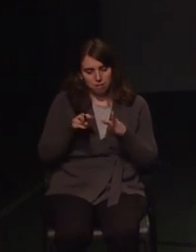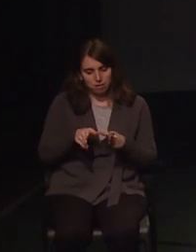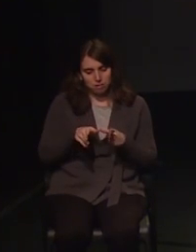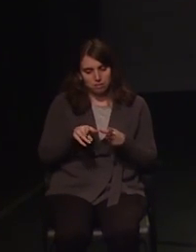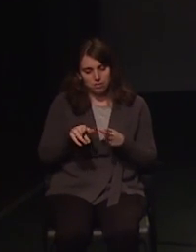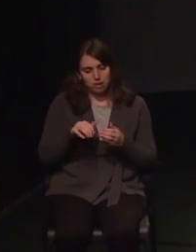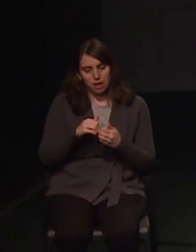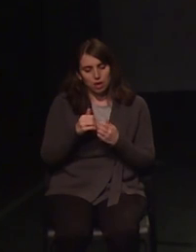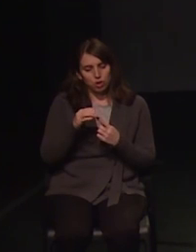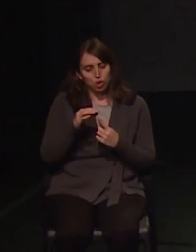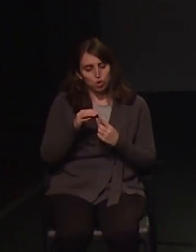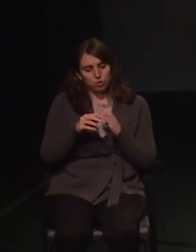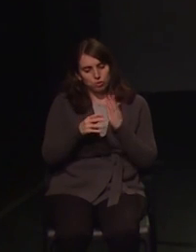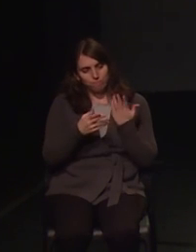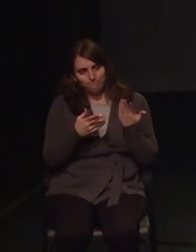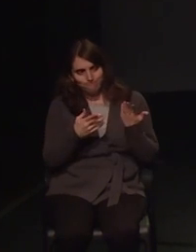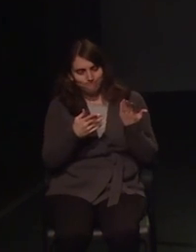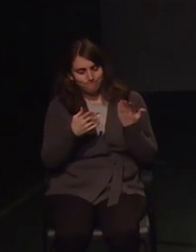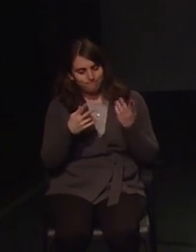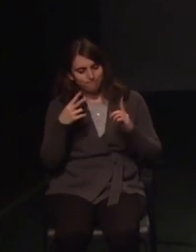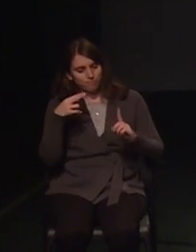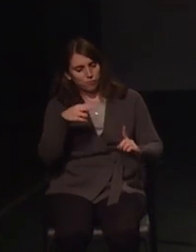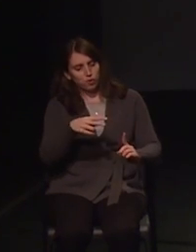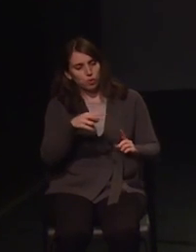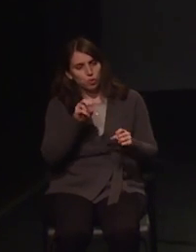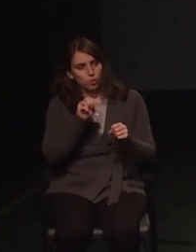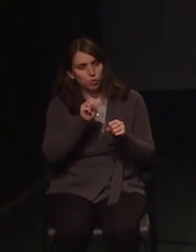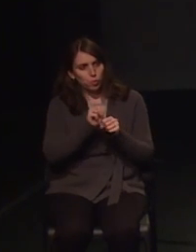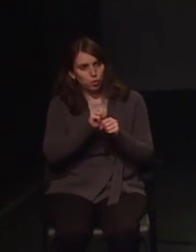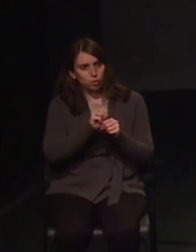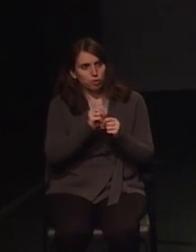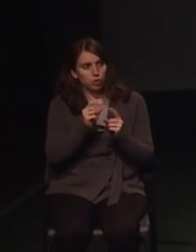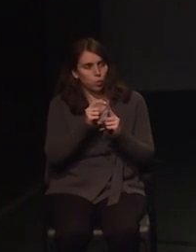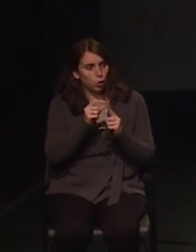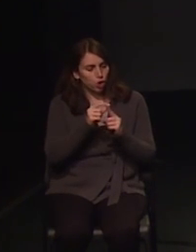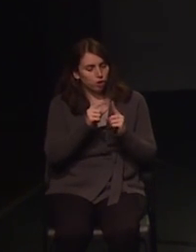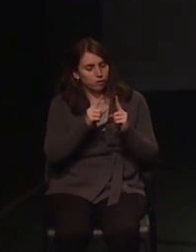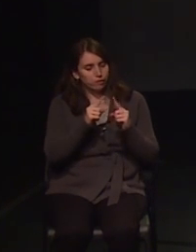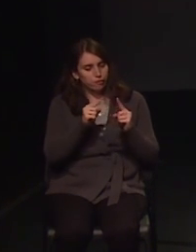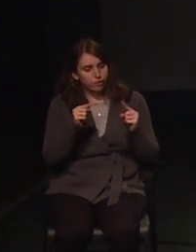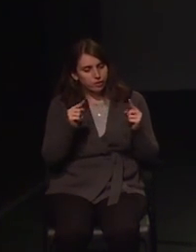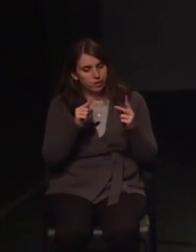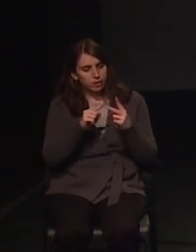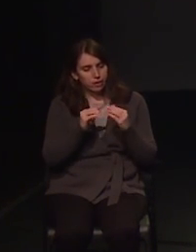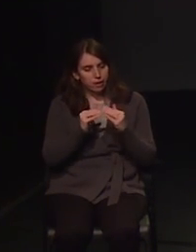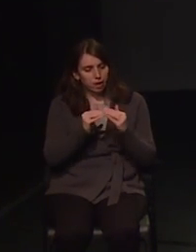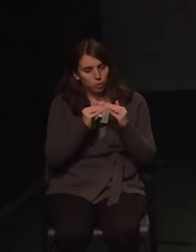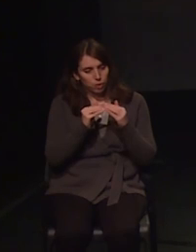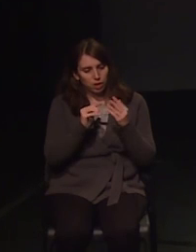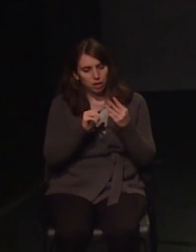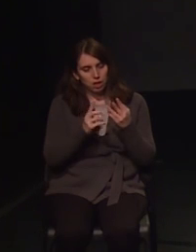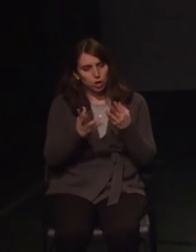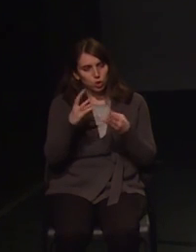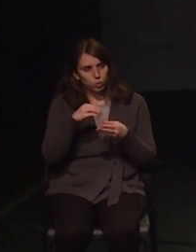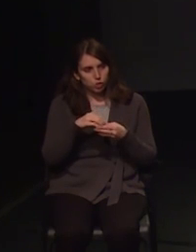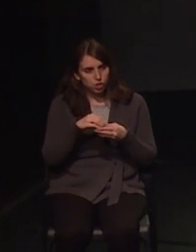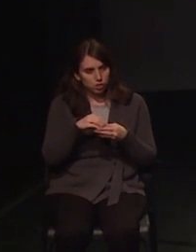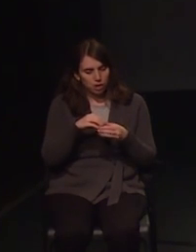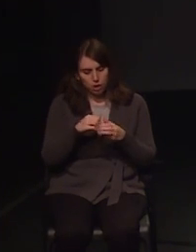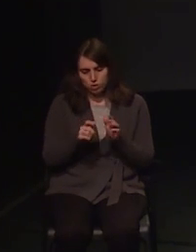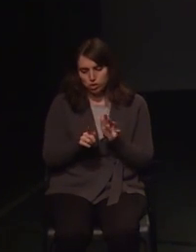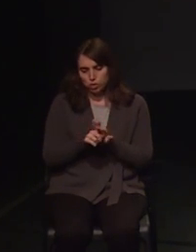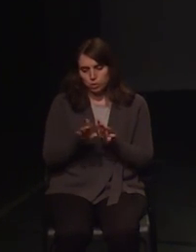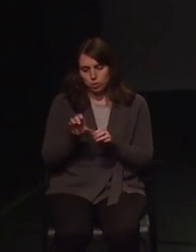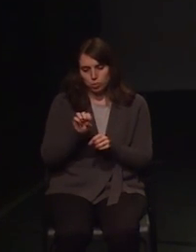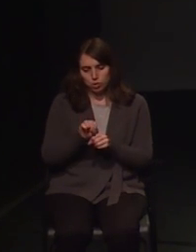word diversity, equity, and inclusion. And if they do, what does it mean and how does it show up in the work? And I'm going to start on my left with